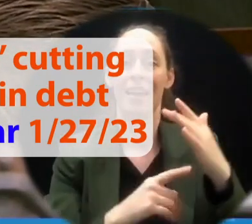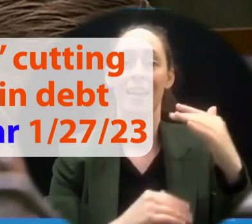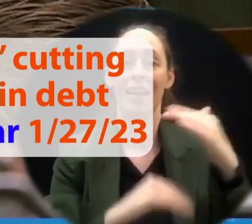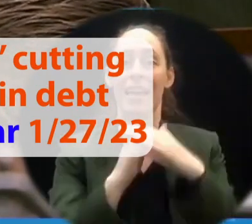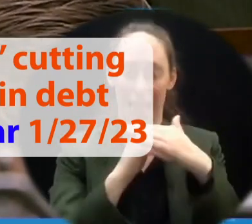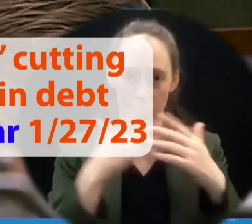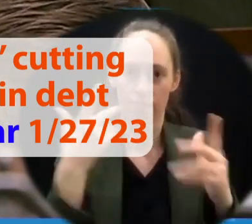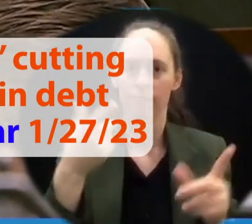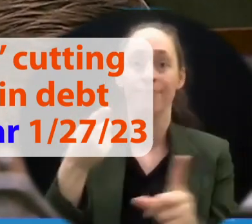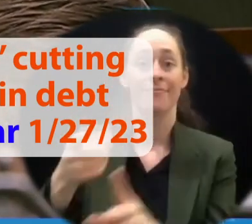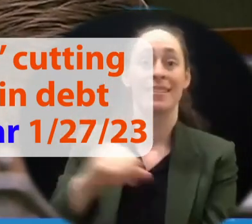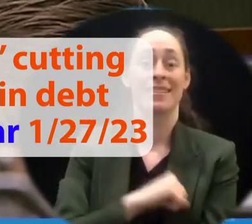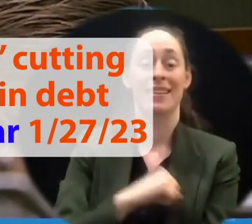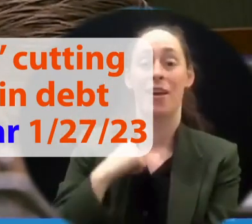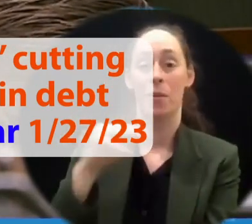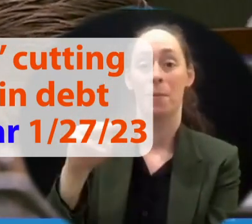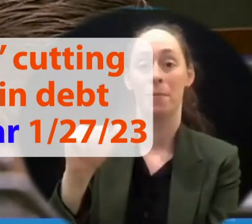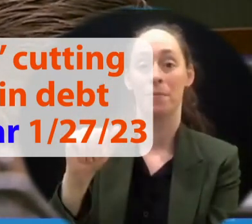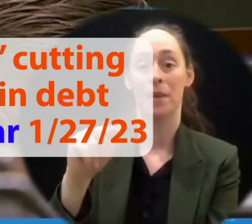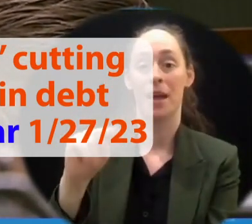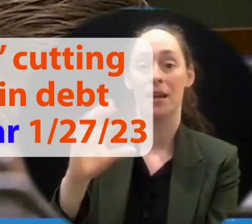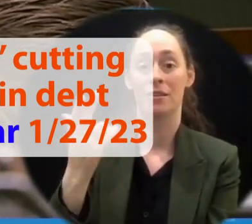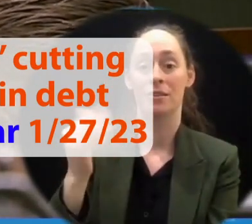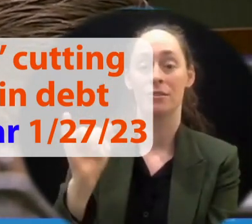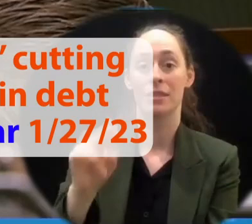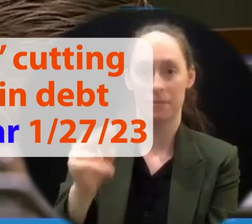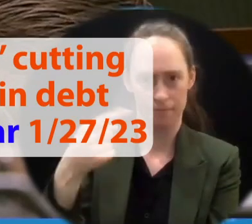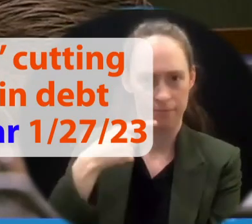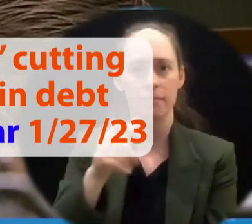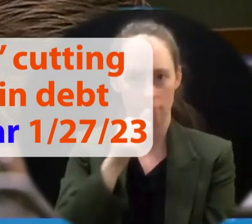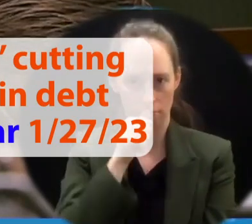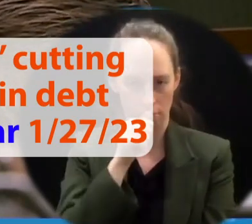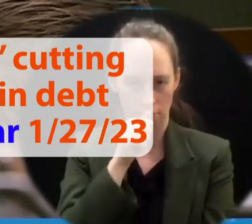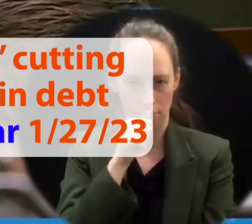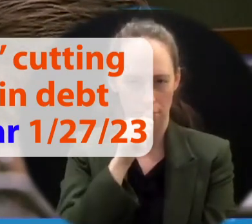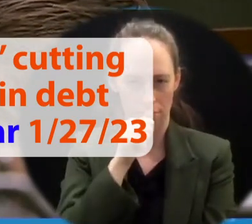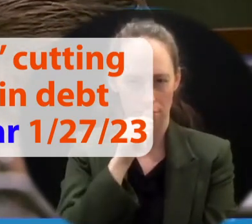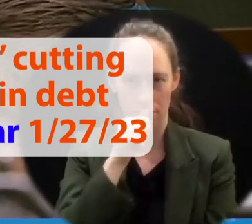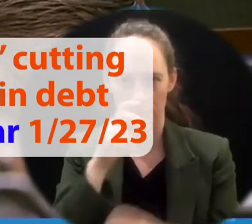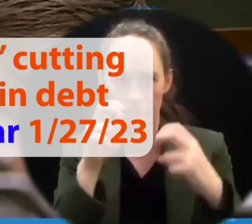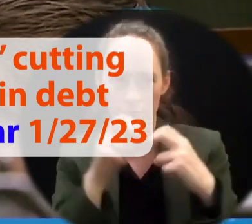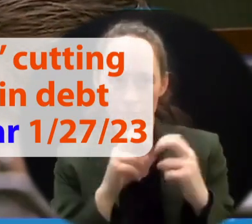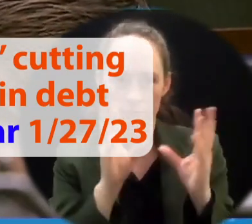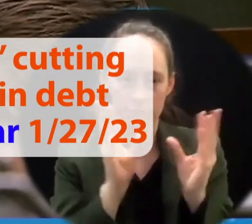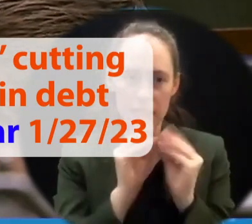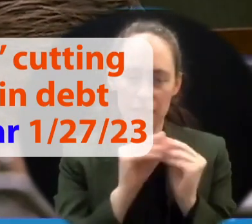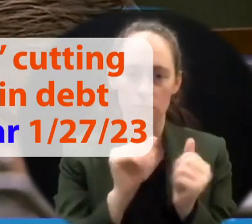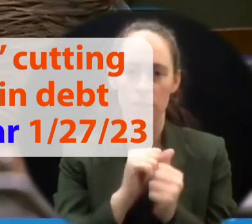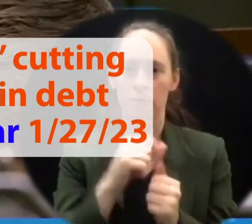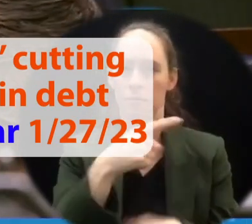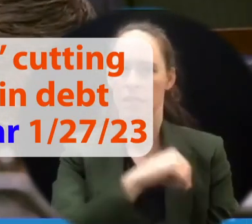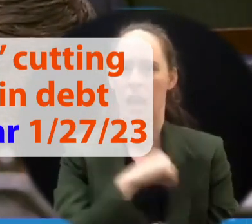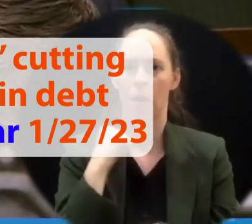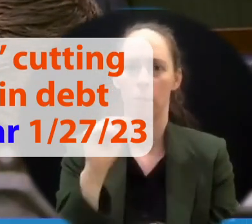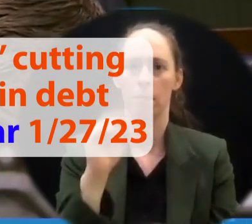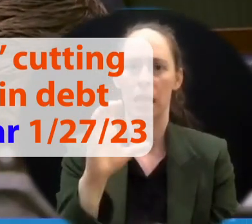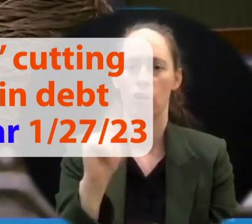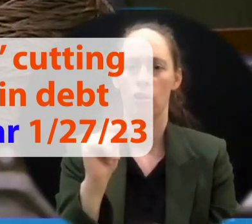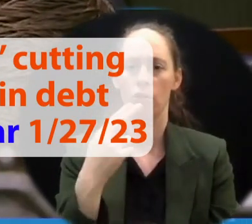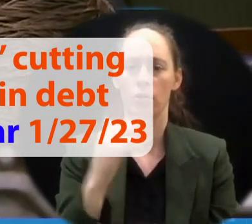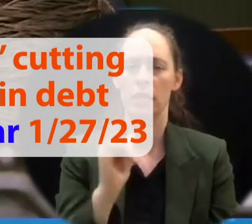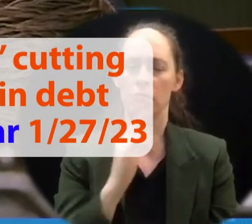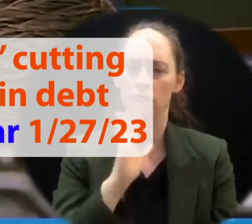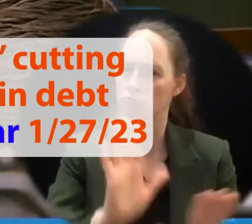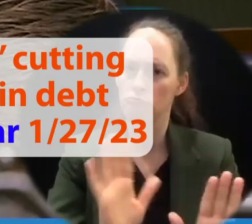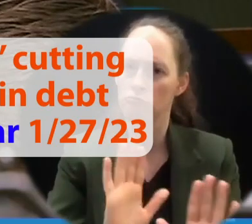Senator Joe Manchin says in his recent private meeting with Speaker McCarthy that McCarthy said he has, quote, no intention